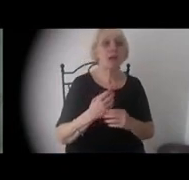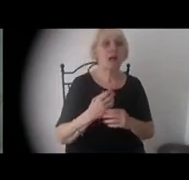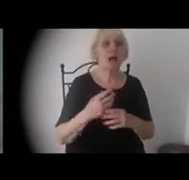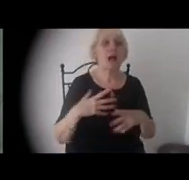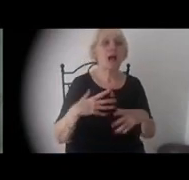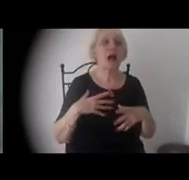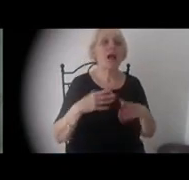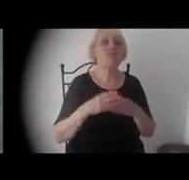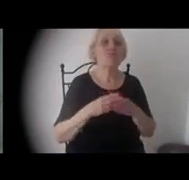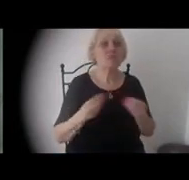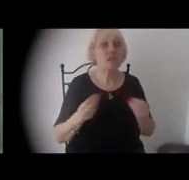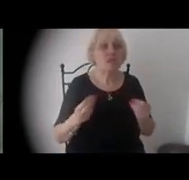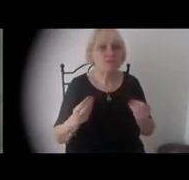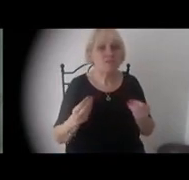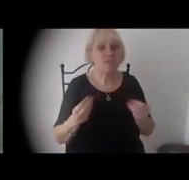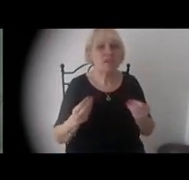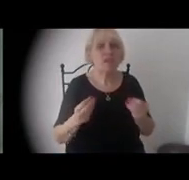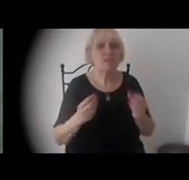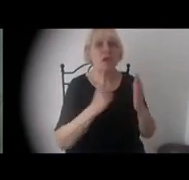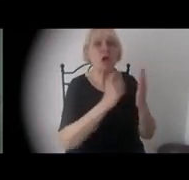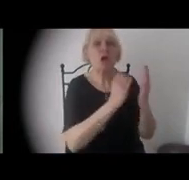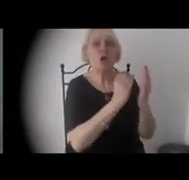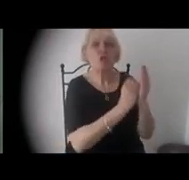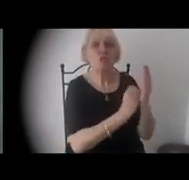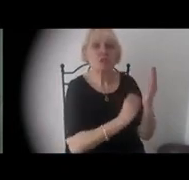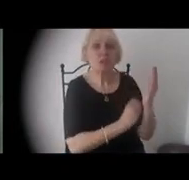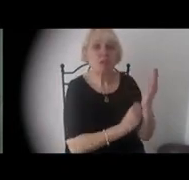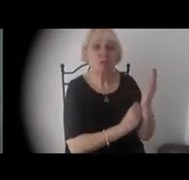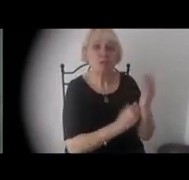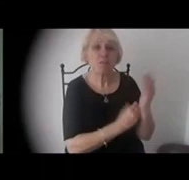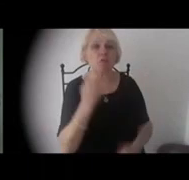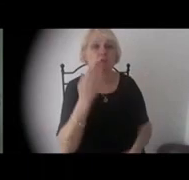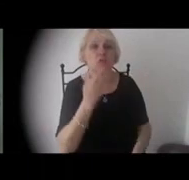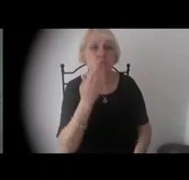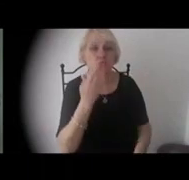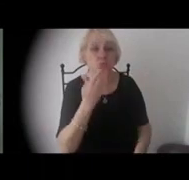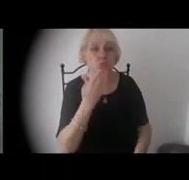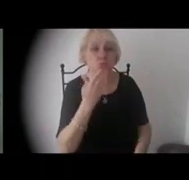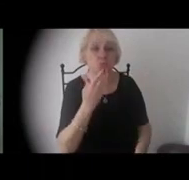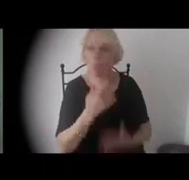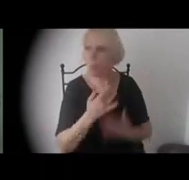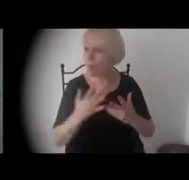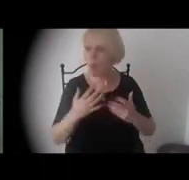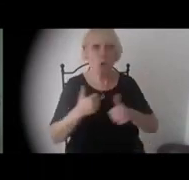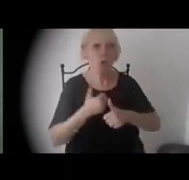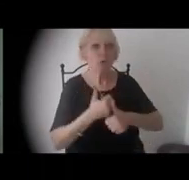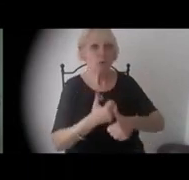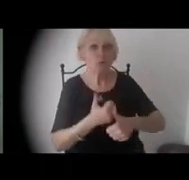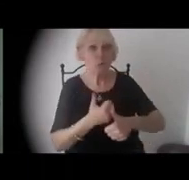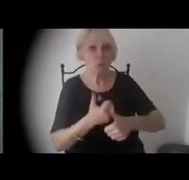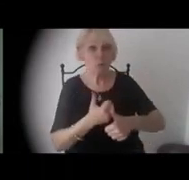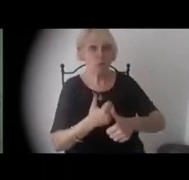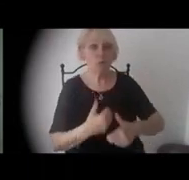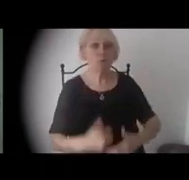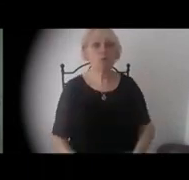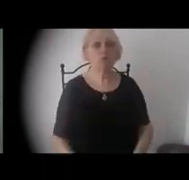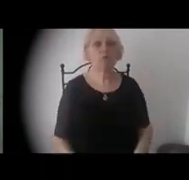resilience curriculum for schools. There already has been quite a lot of support through Enfield Thrives Together, which Emma's